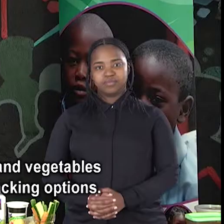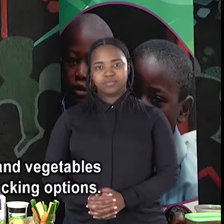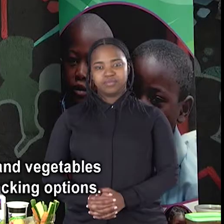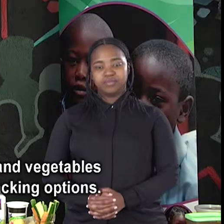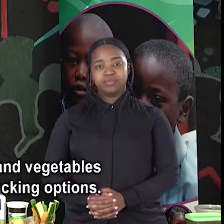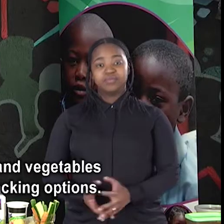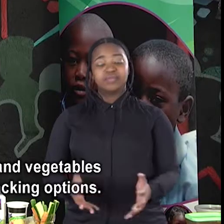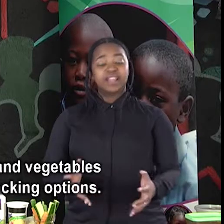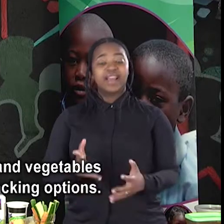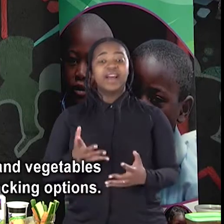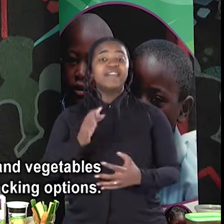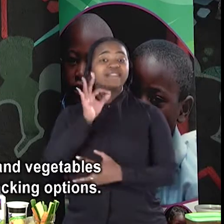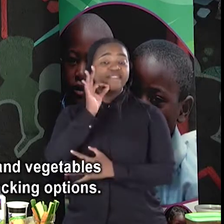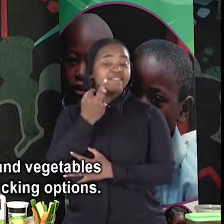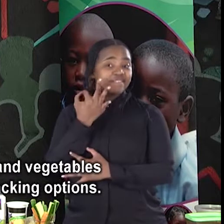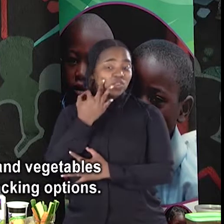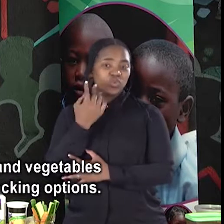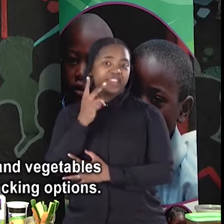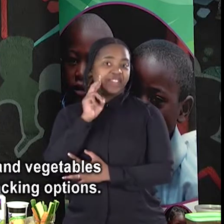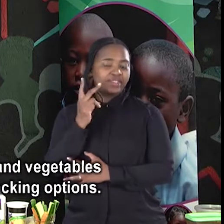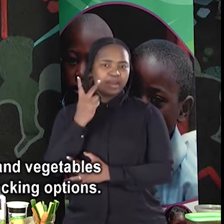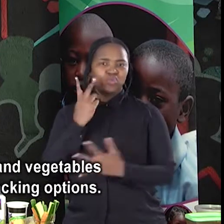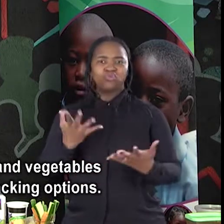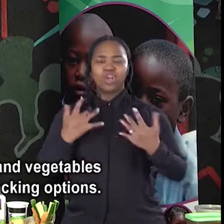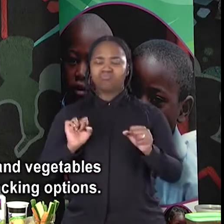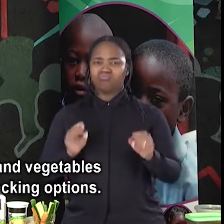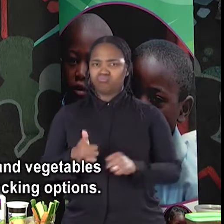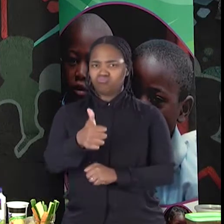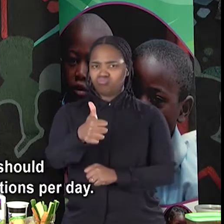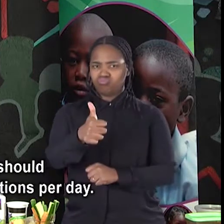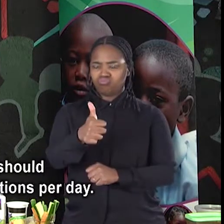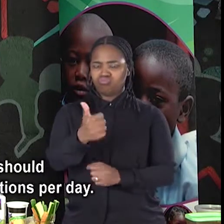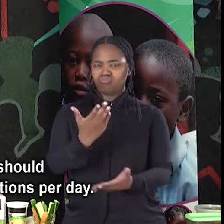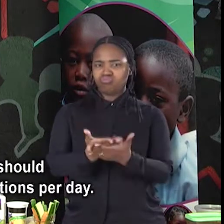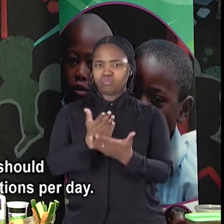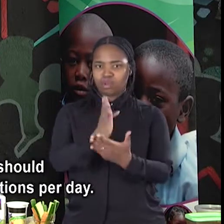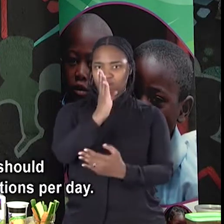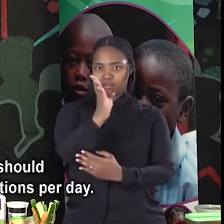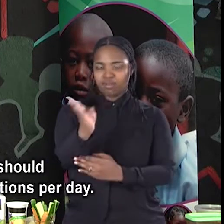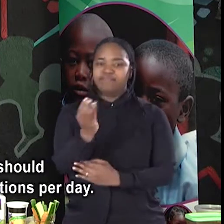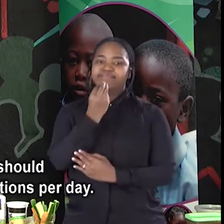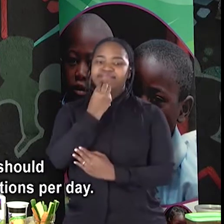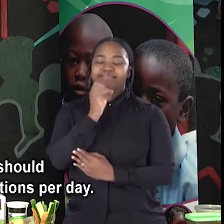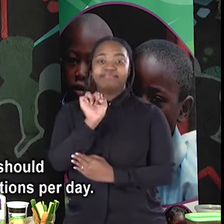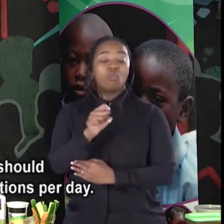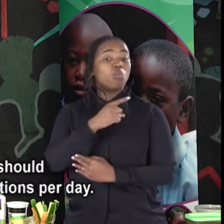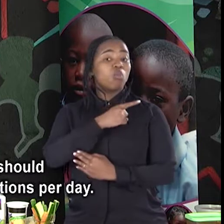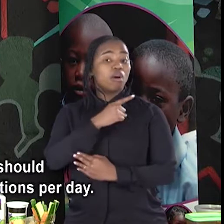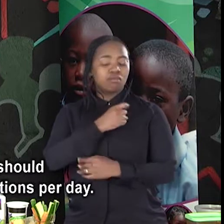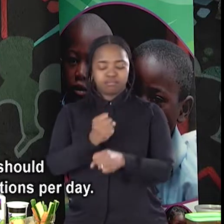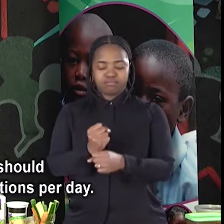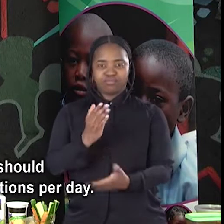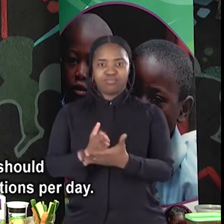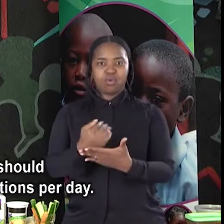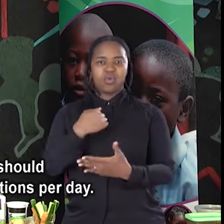Fresh fruits and vegetables are a really good snacking option Especially since we need to make